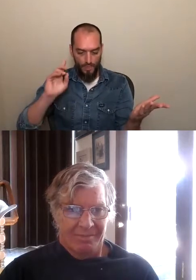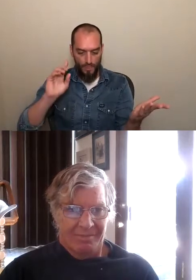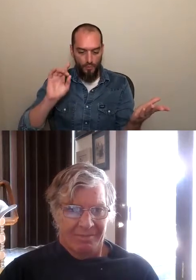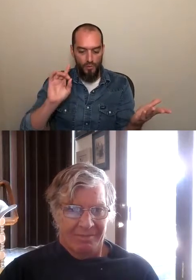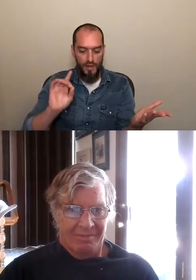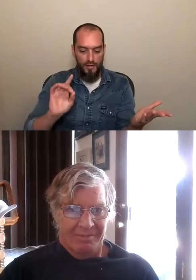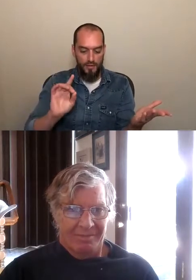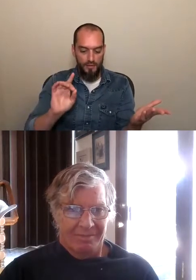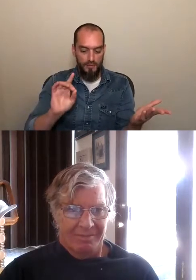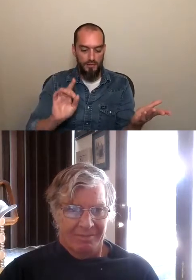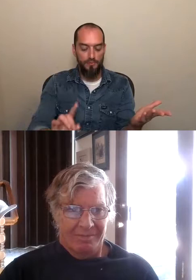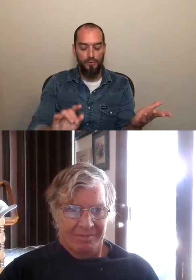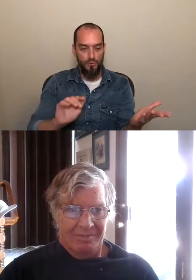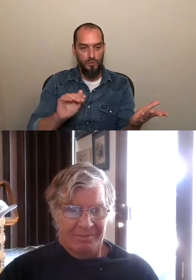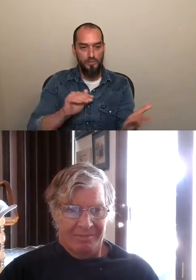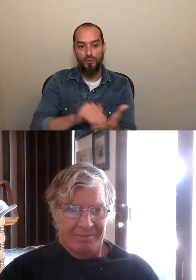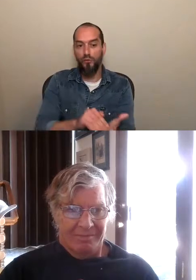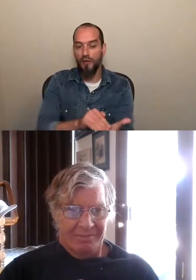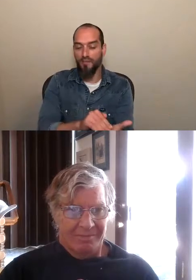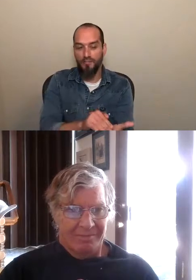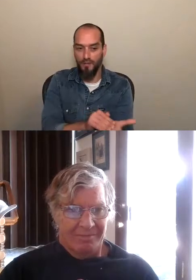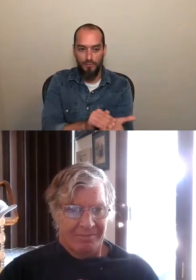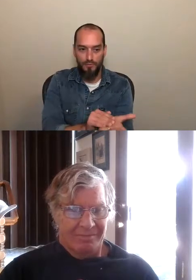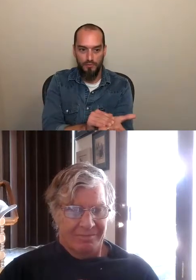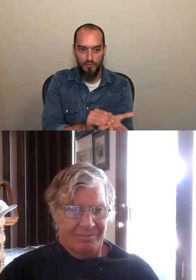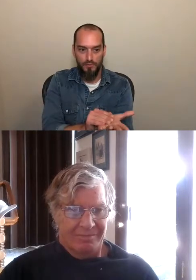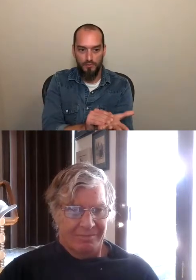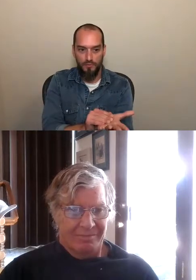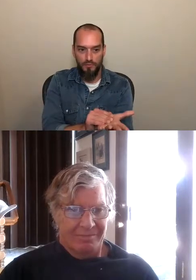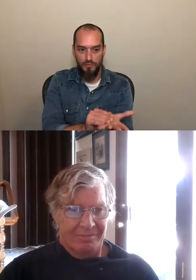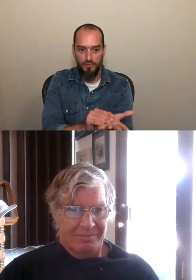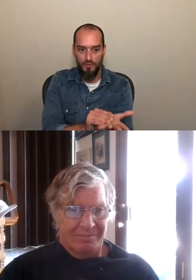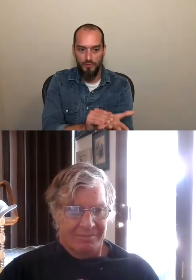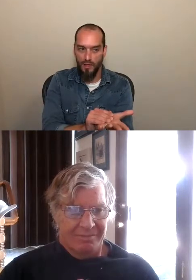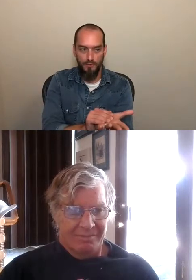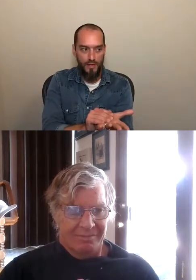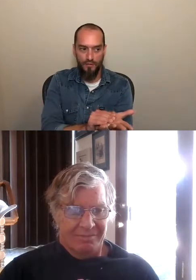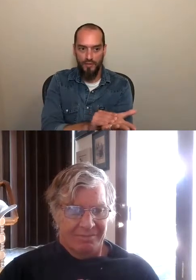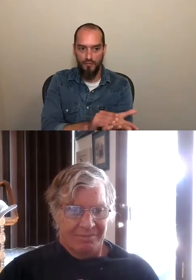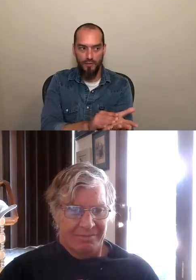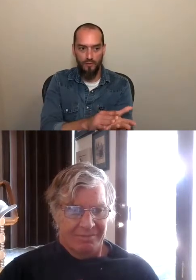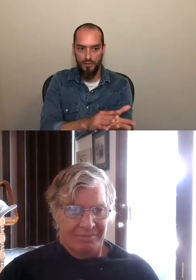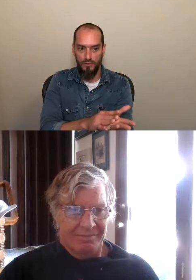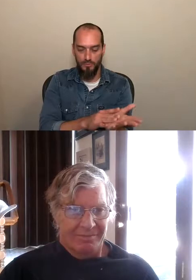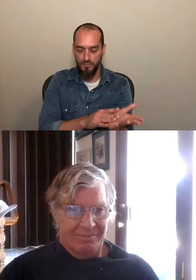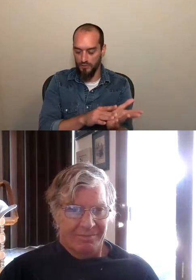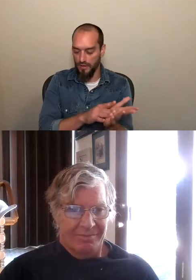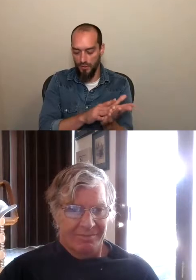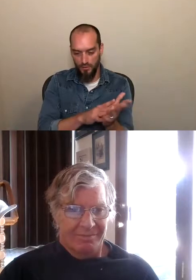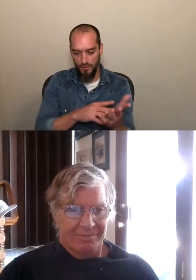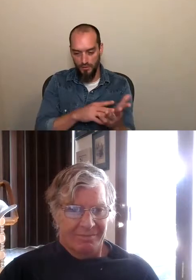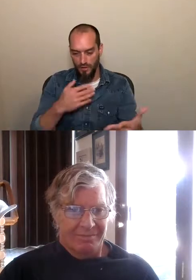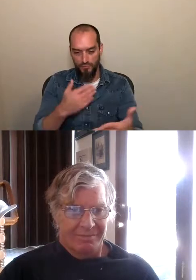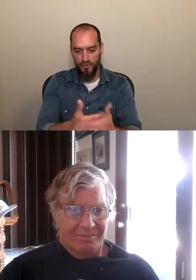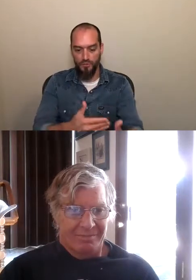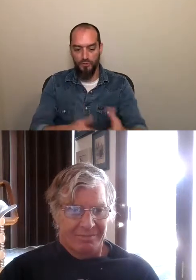when I sample those walls, I do a wall cavity sample. I am not a fan of air quality samples, y'all, not at